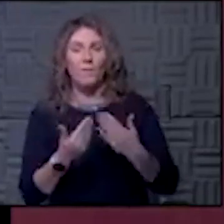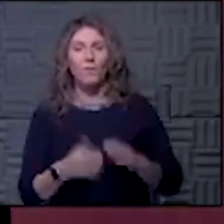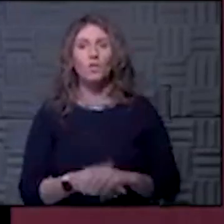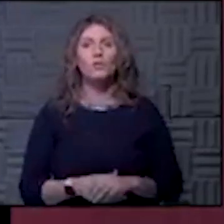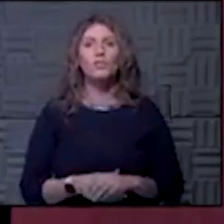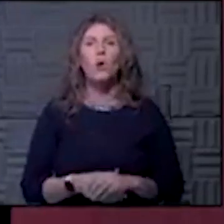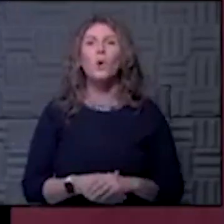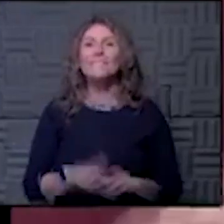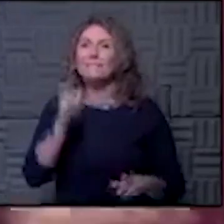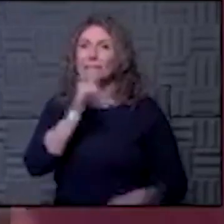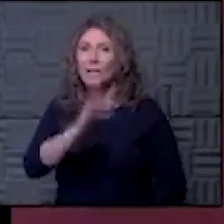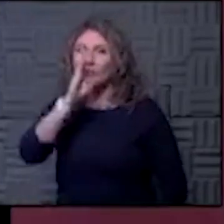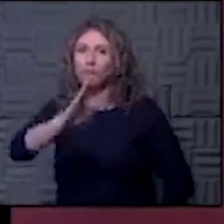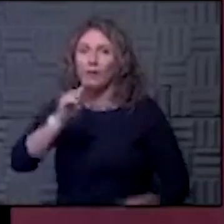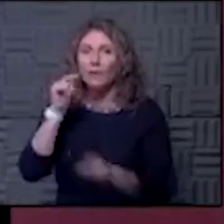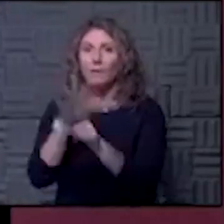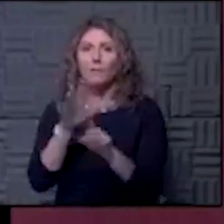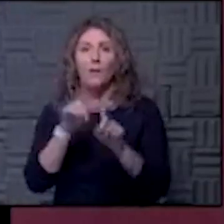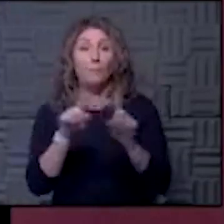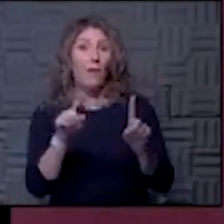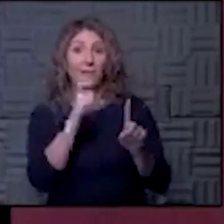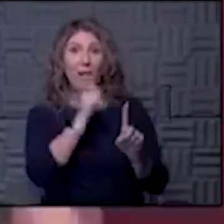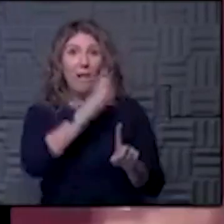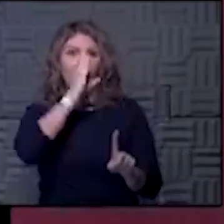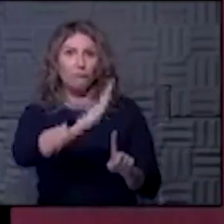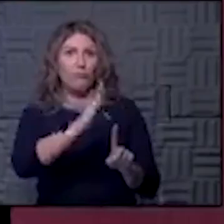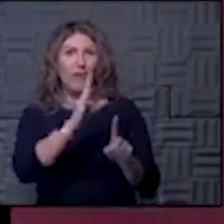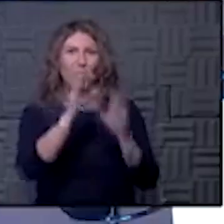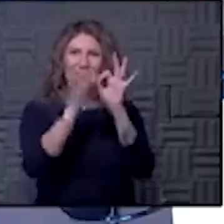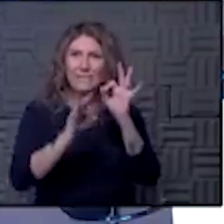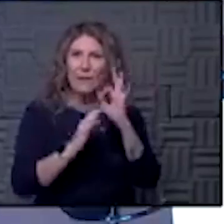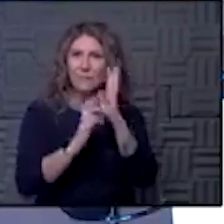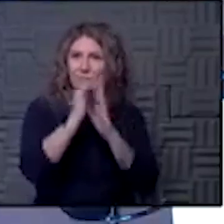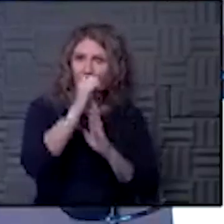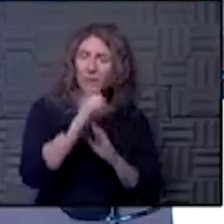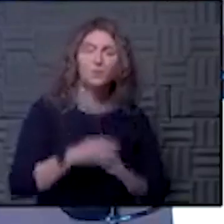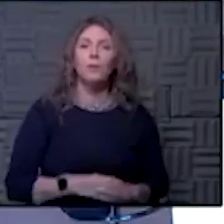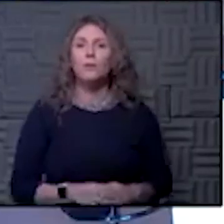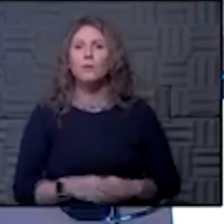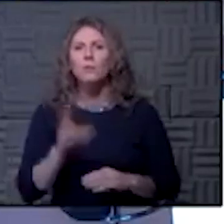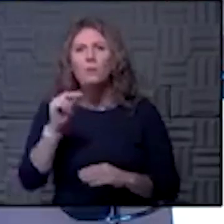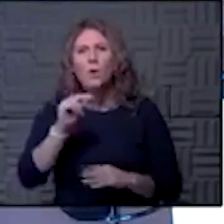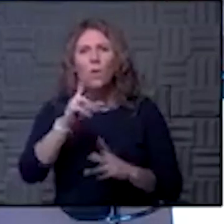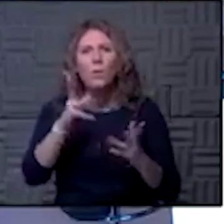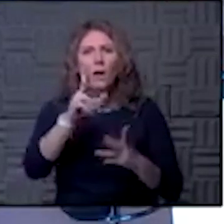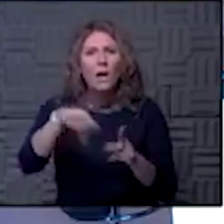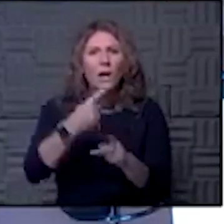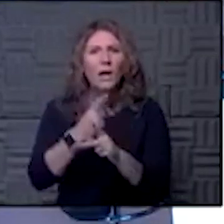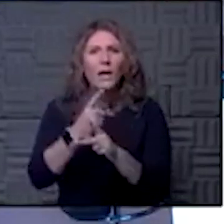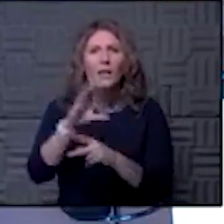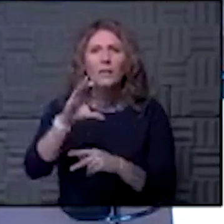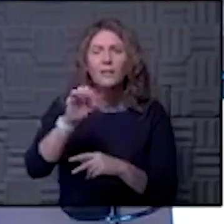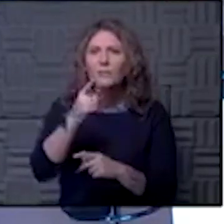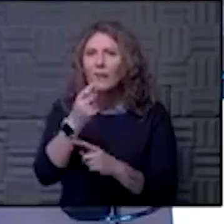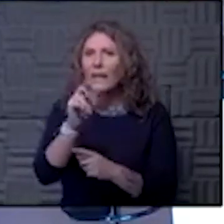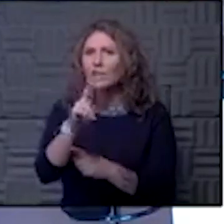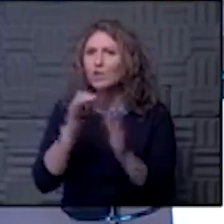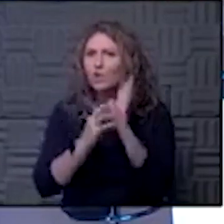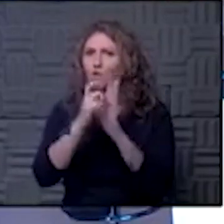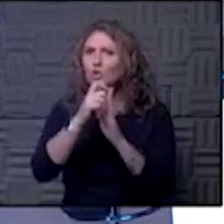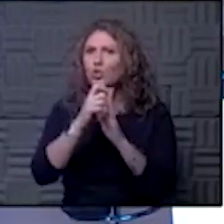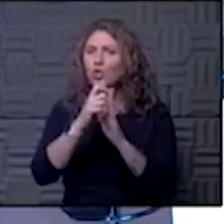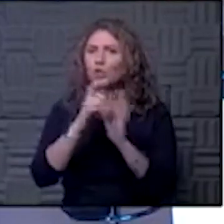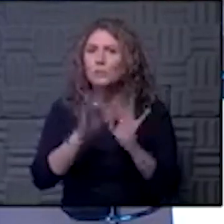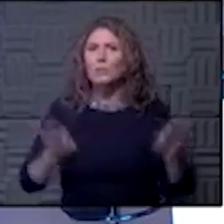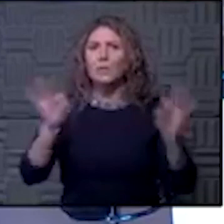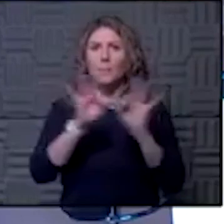it indirectly, but I've not seen anything about a direct effect. Have you? Yeah, no, and what kind of cancer was it? I think it also matters. You know, if you have